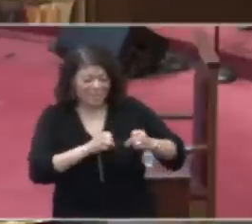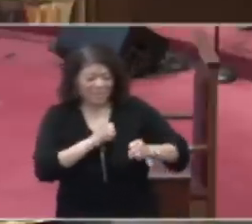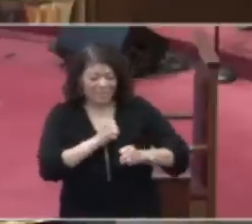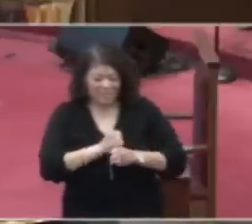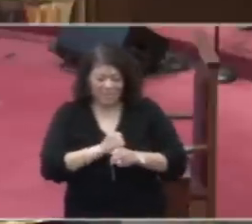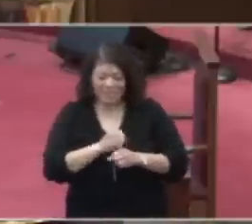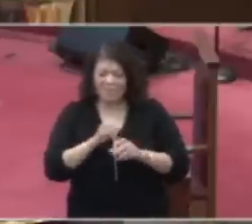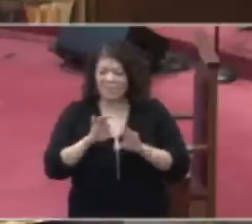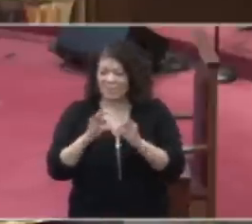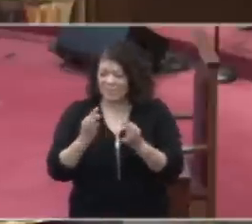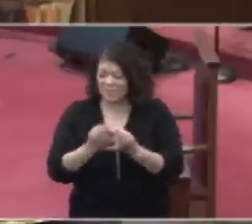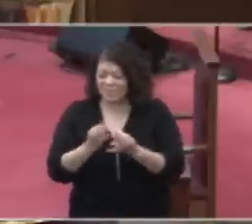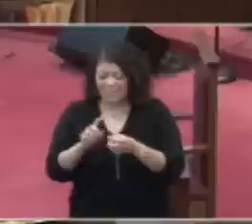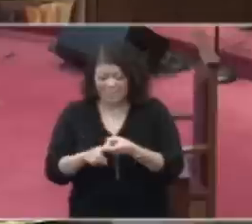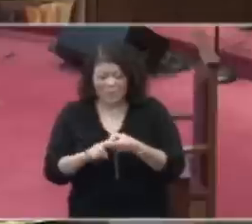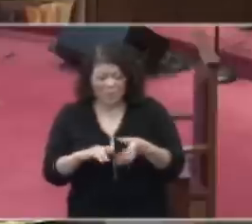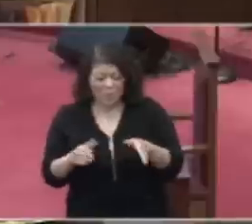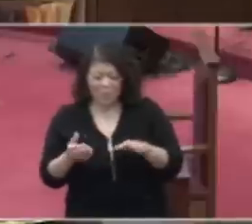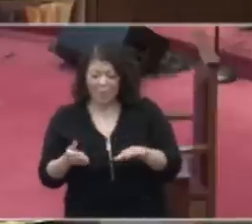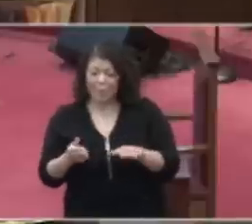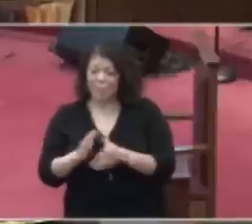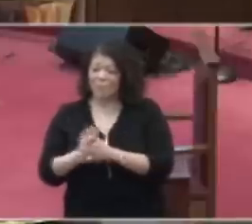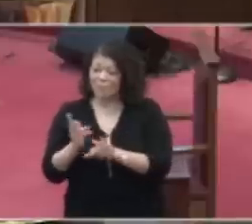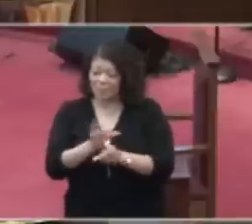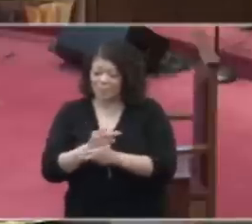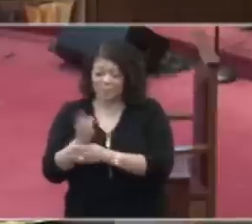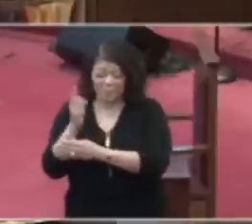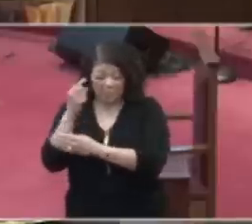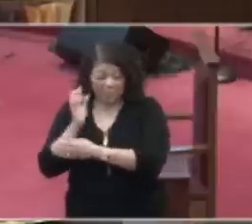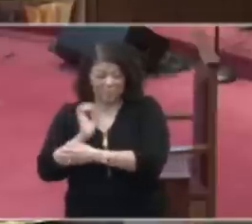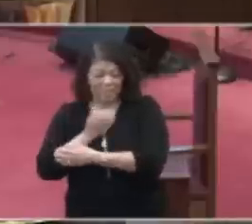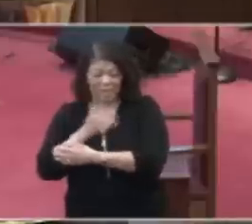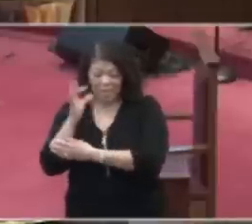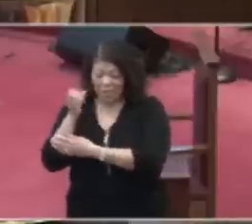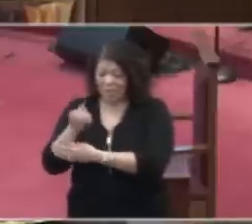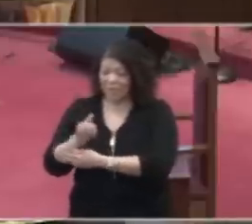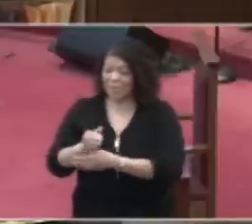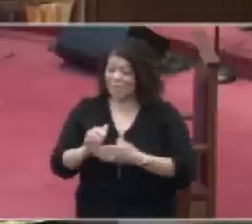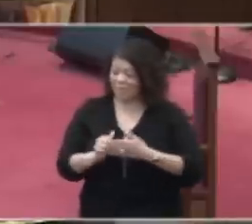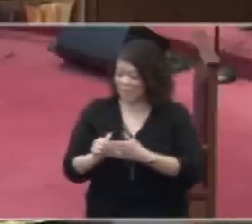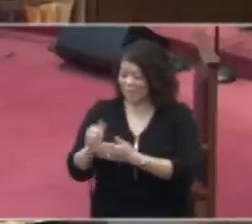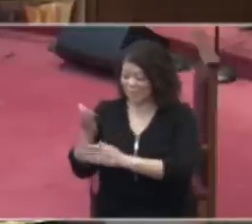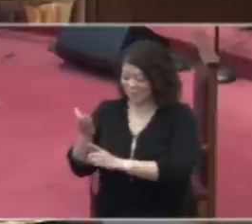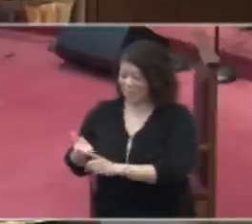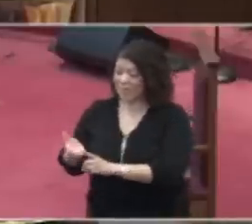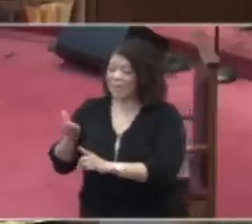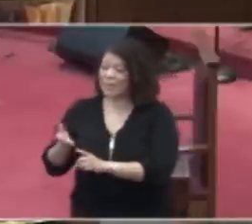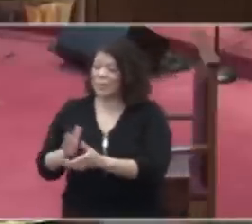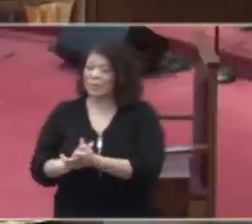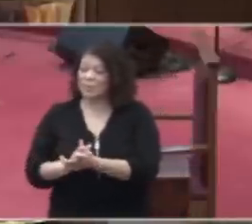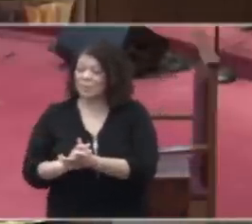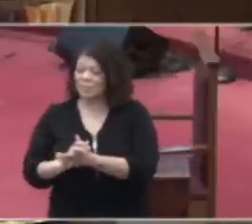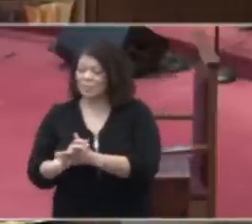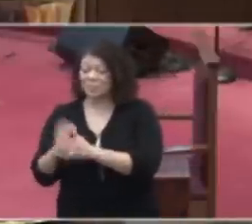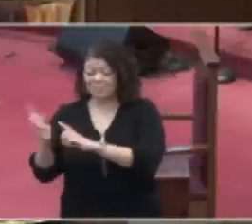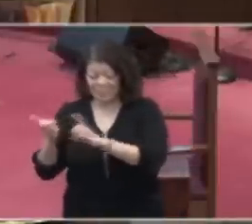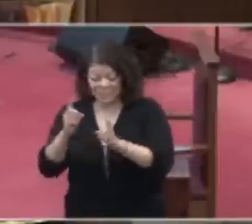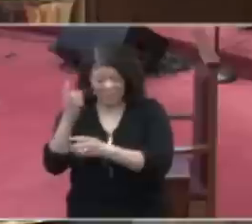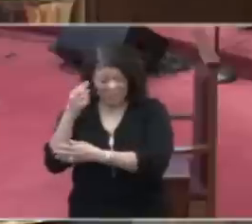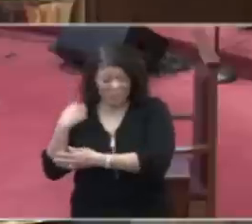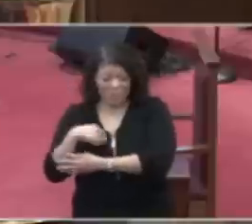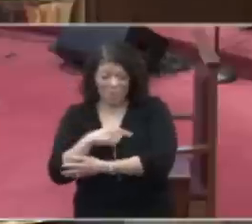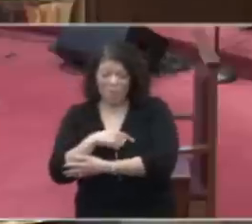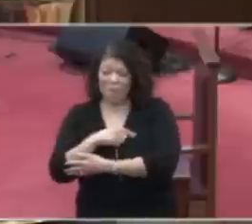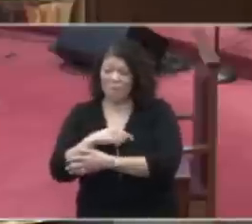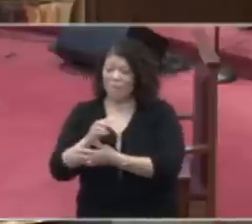ones. Take care of our pastor, our shepherd. Fill him up as he pours out to us. We thank you